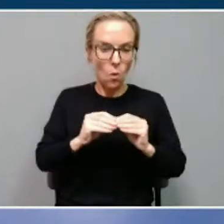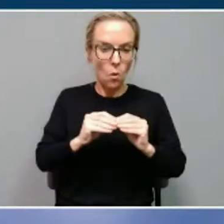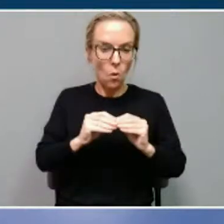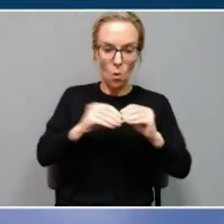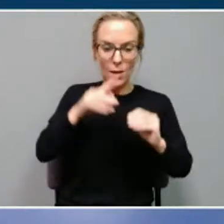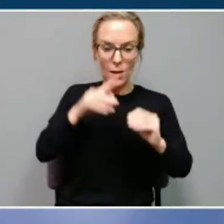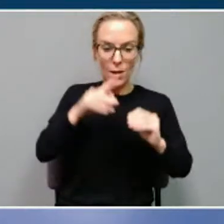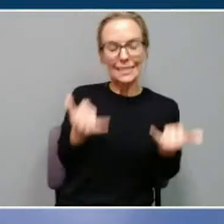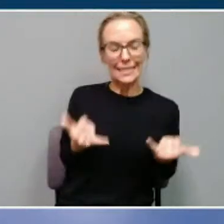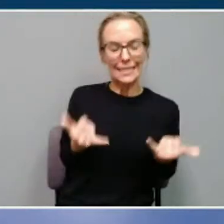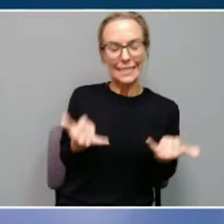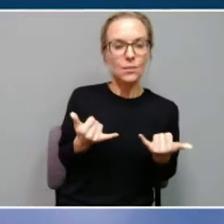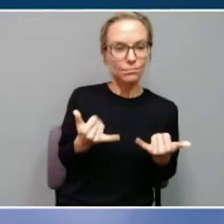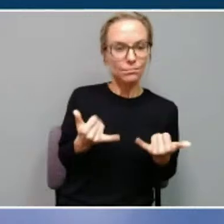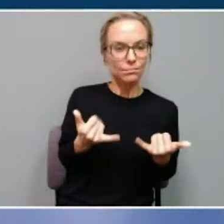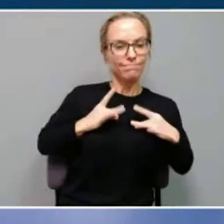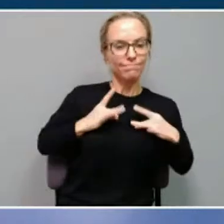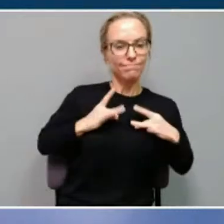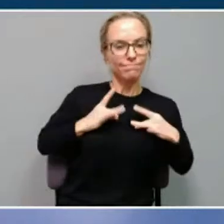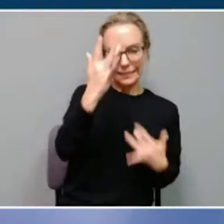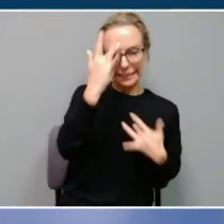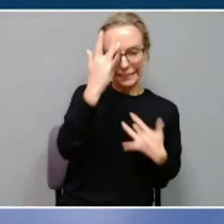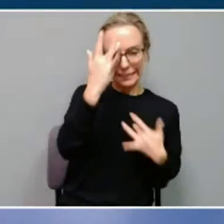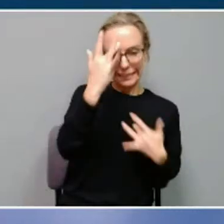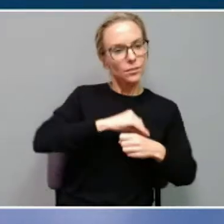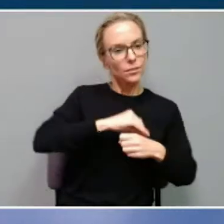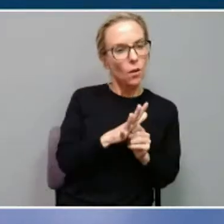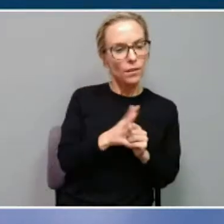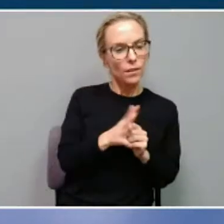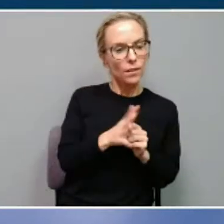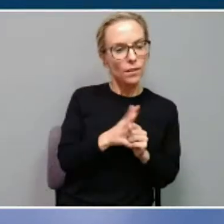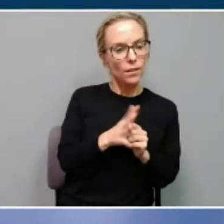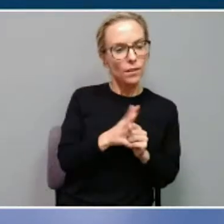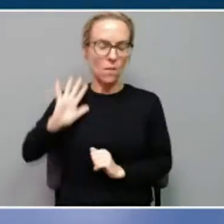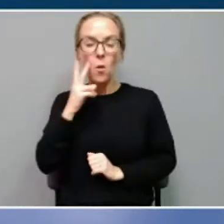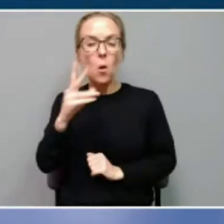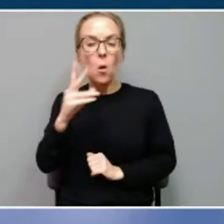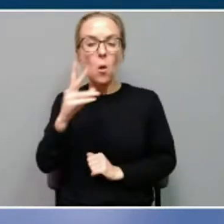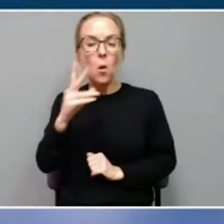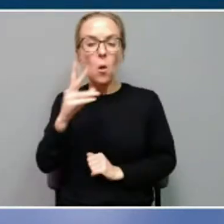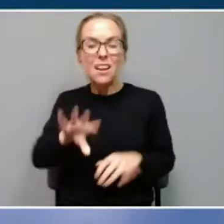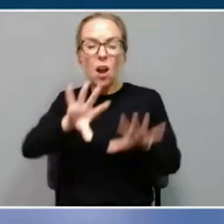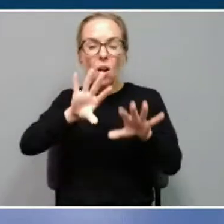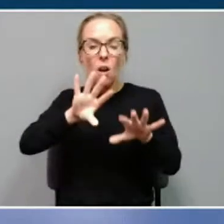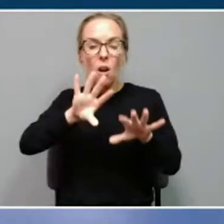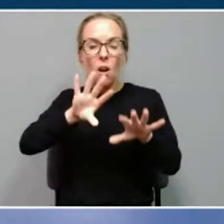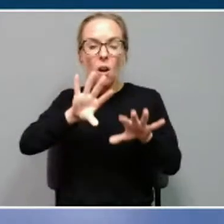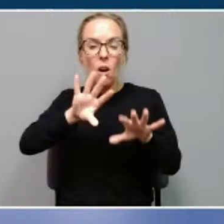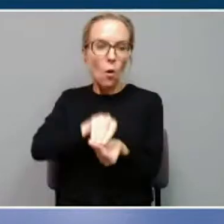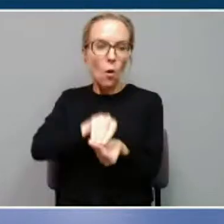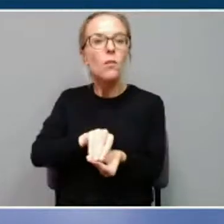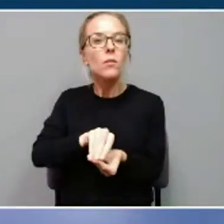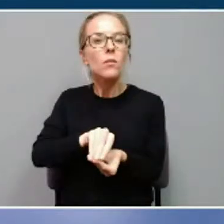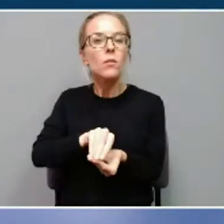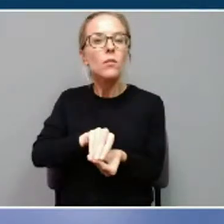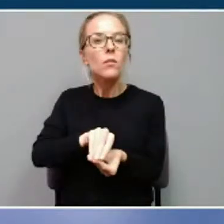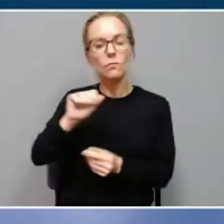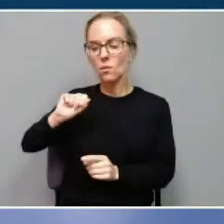ever thought imaginable. Just look at the percentage of overall cases. In August